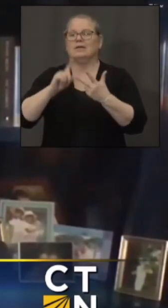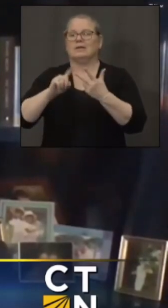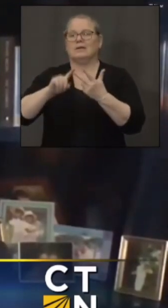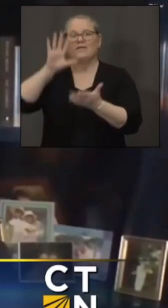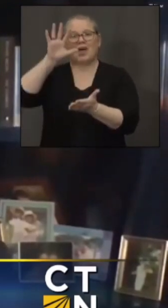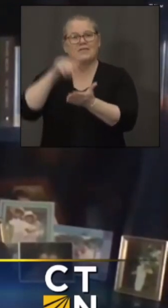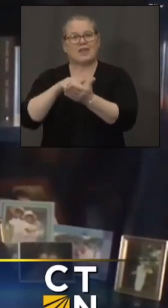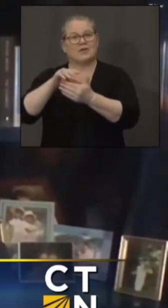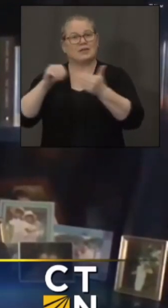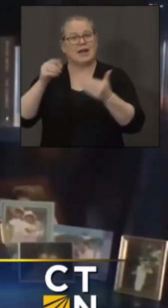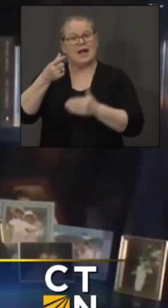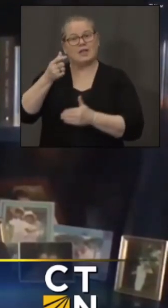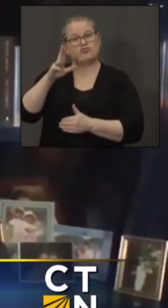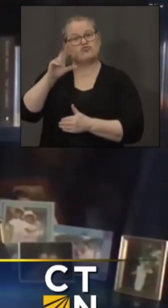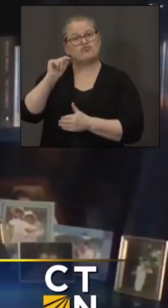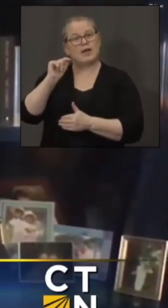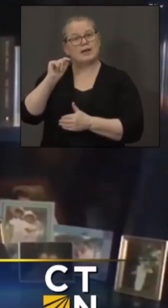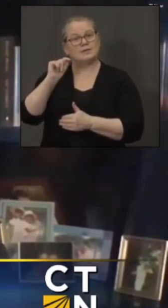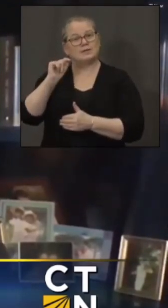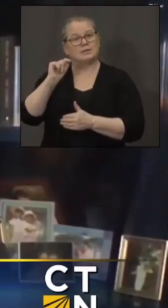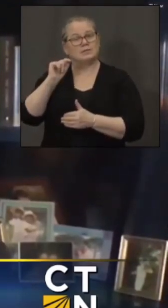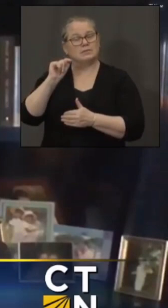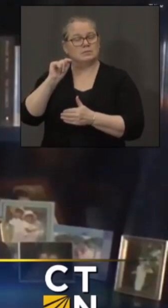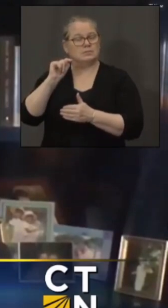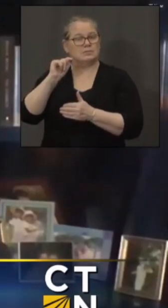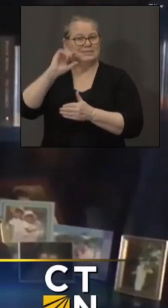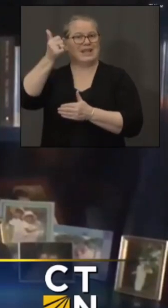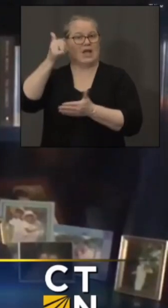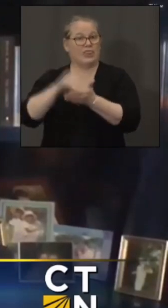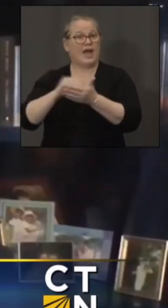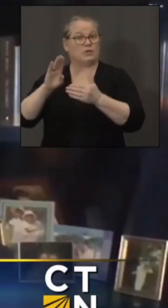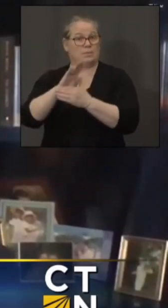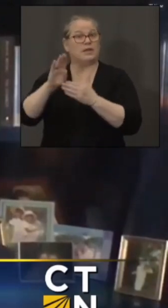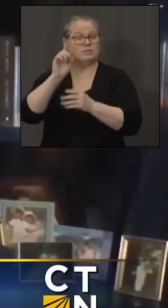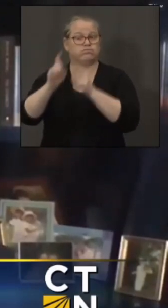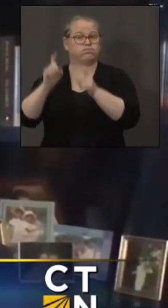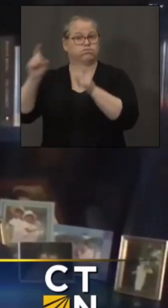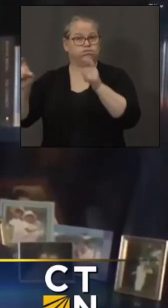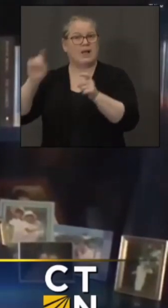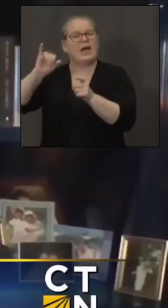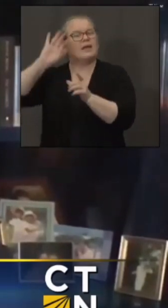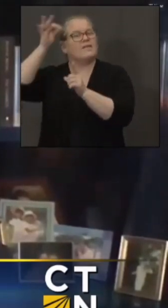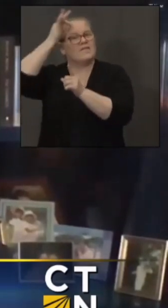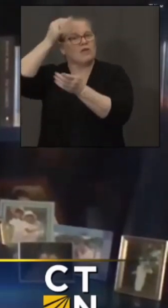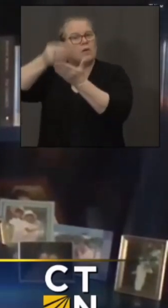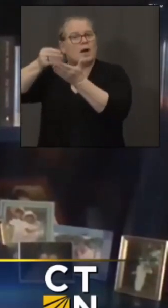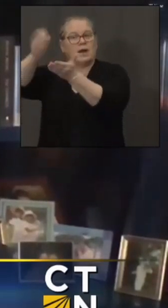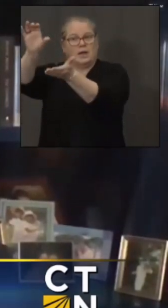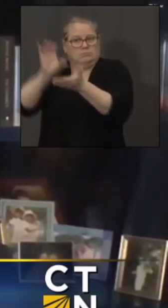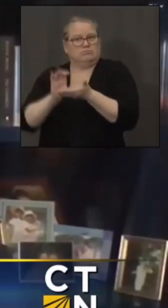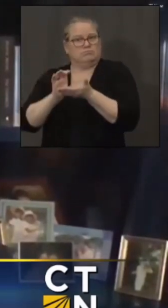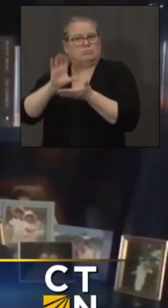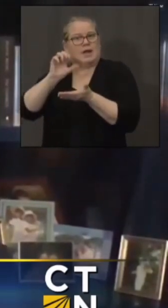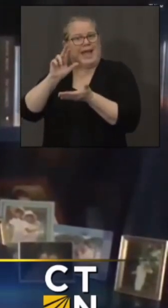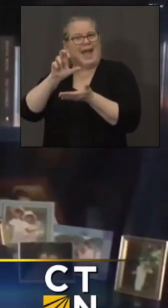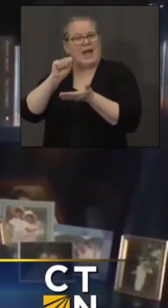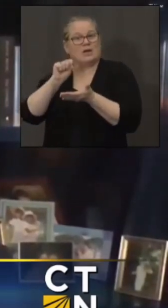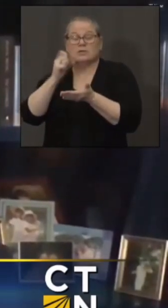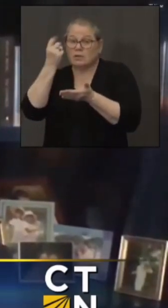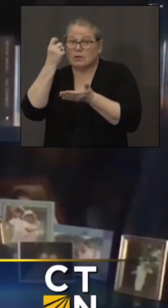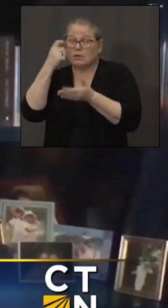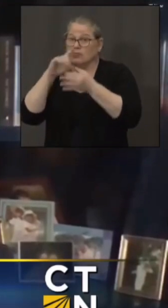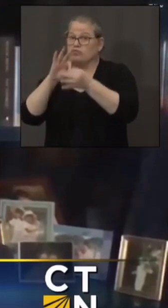going out to at least 10,000 businesses. So we've done a lot with the federal money that we received that is CARES related and has to